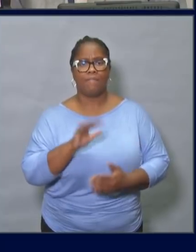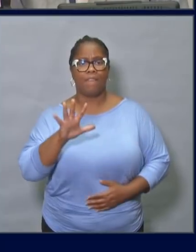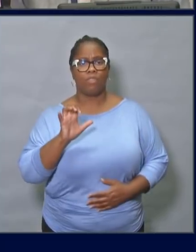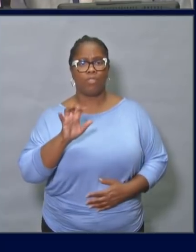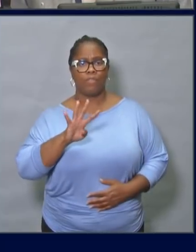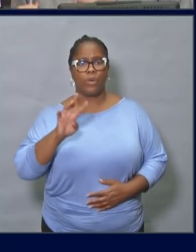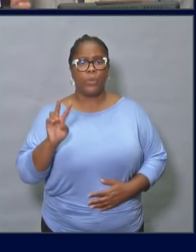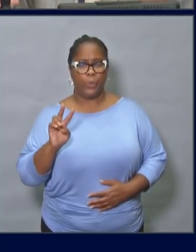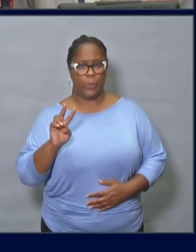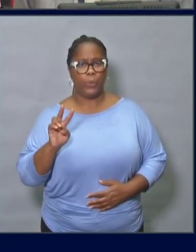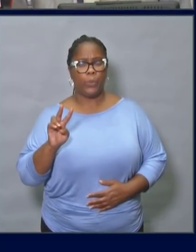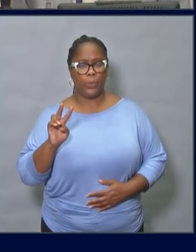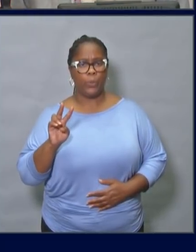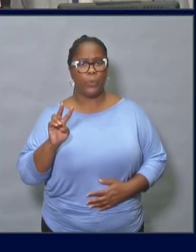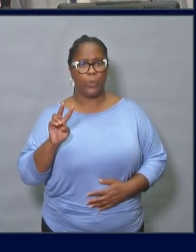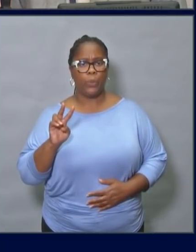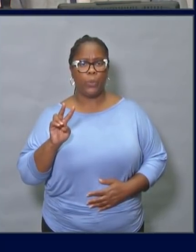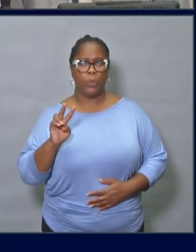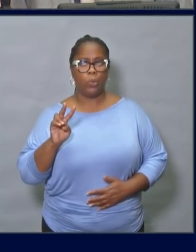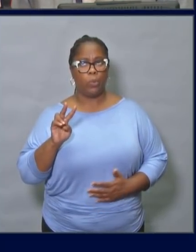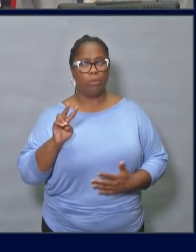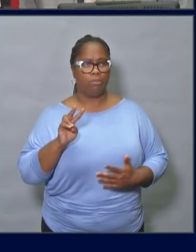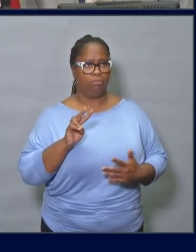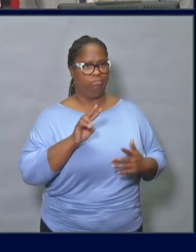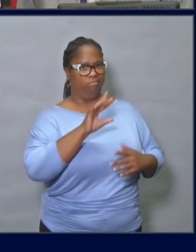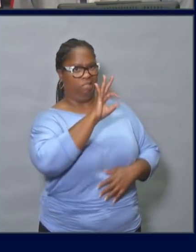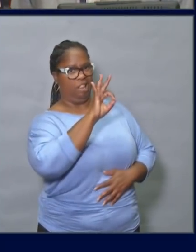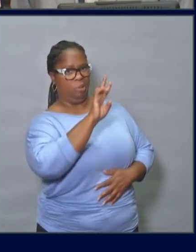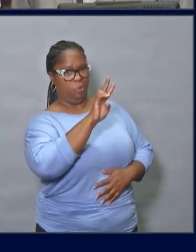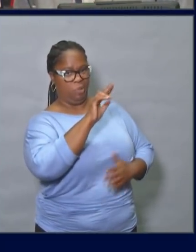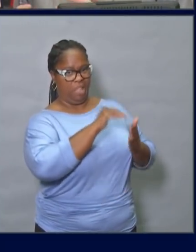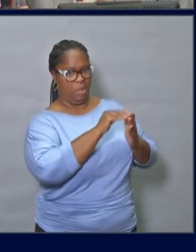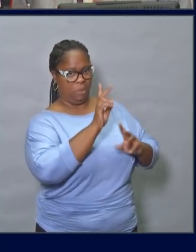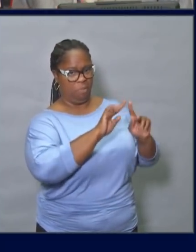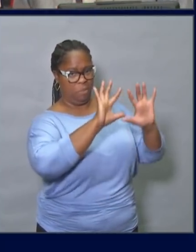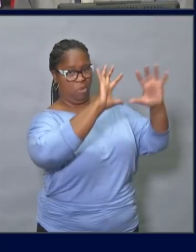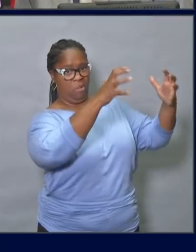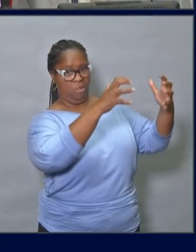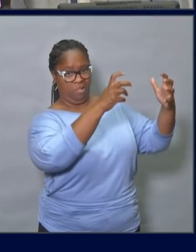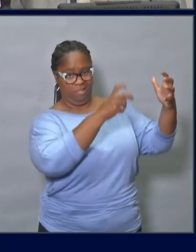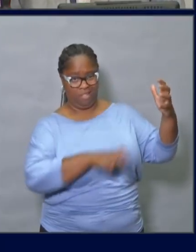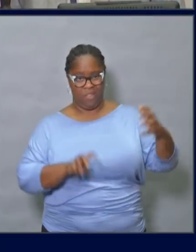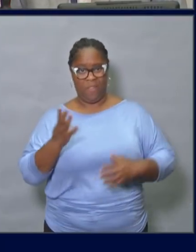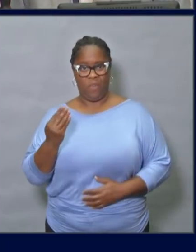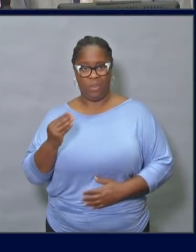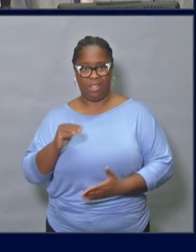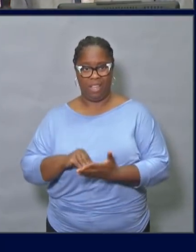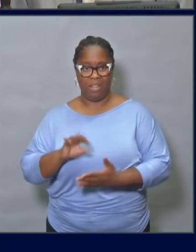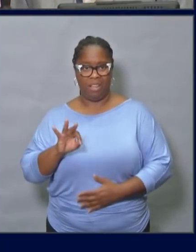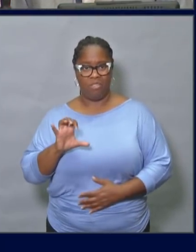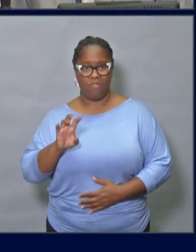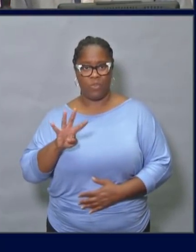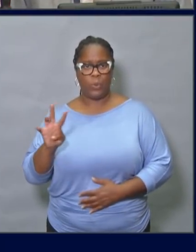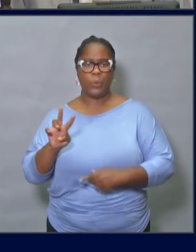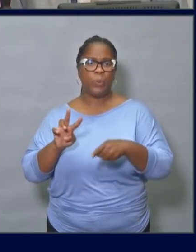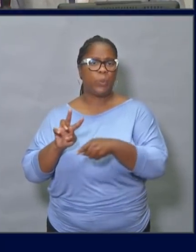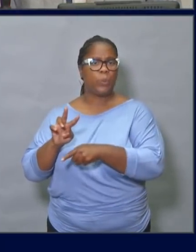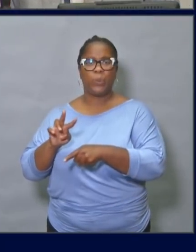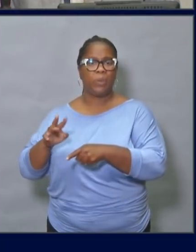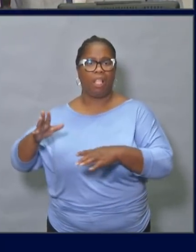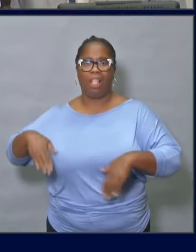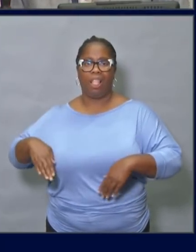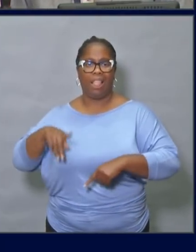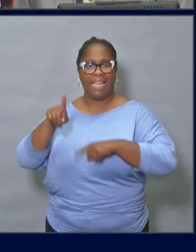14,542 of the over 92,000 people that were positive cases were not interviewed by the